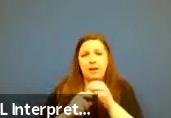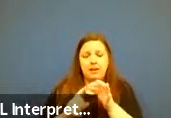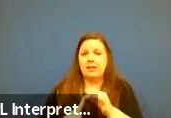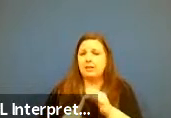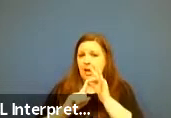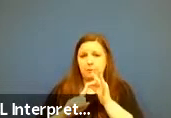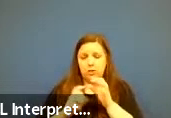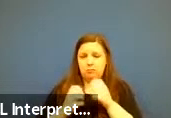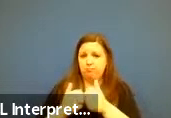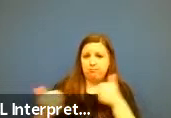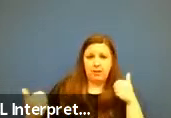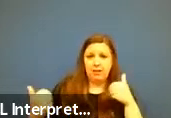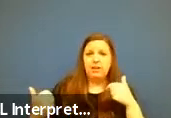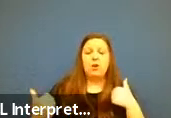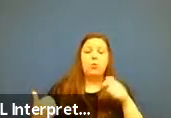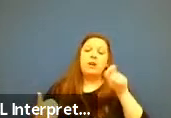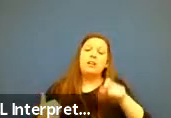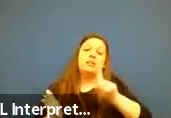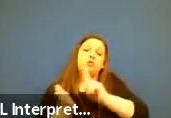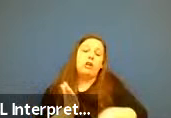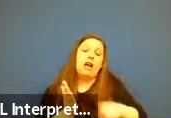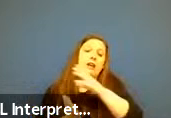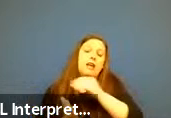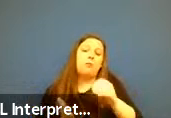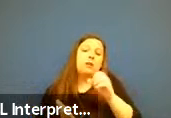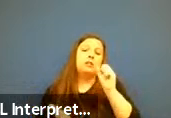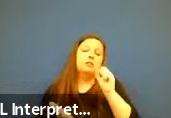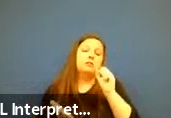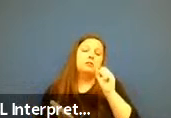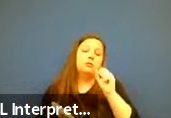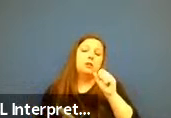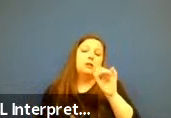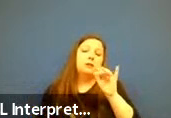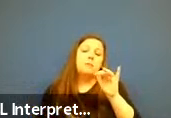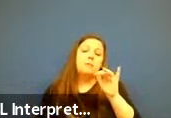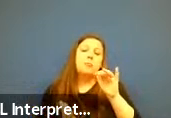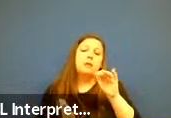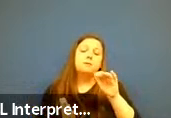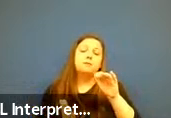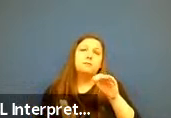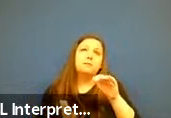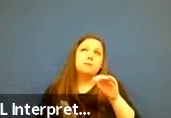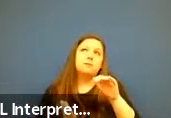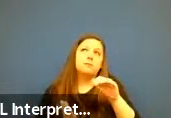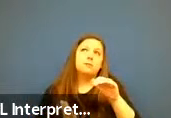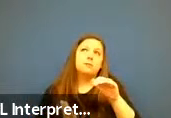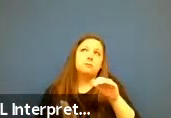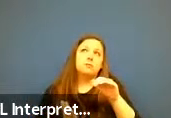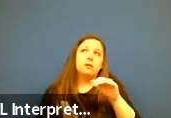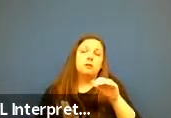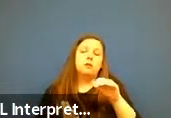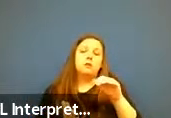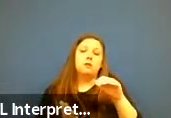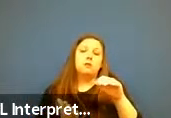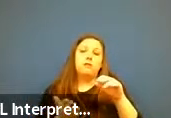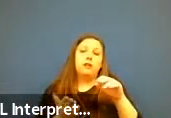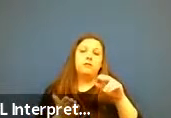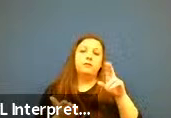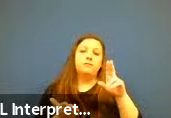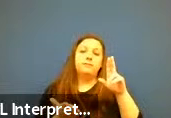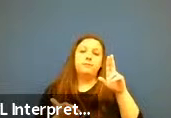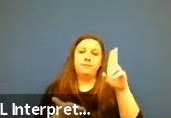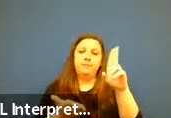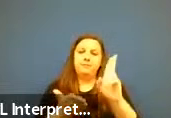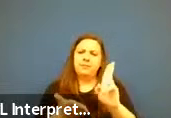also sign an affidavit. Now, in one of our training, I think it was Angela Palm